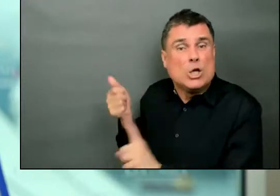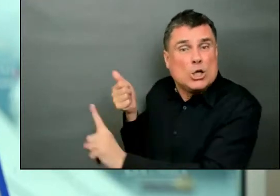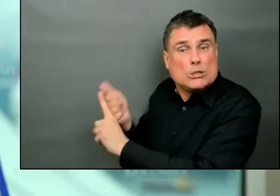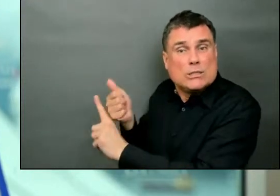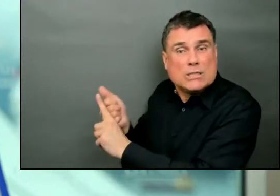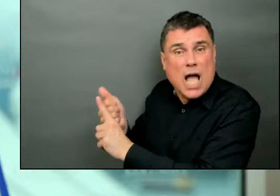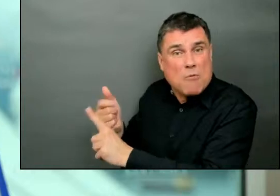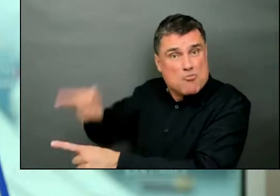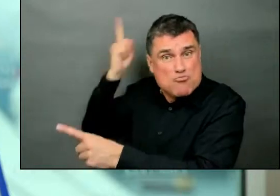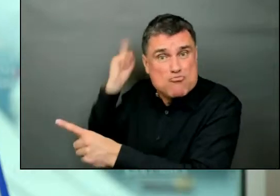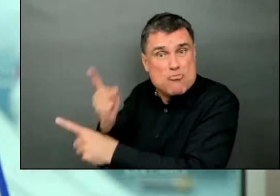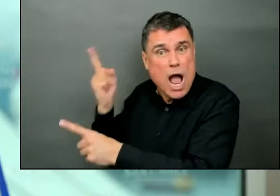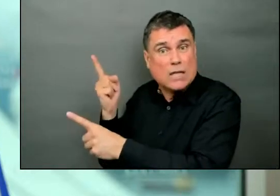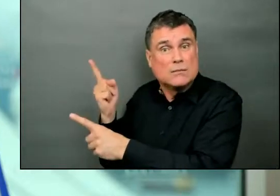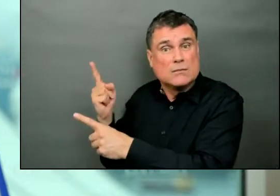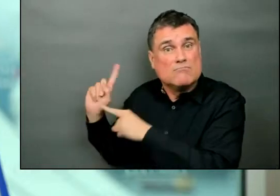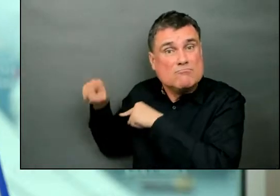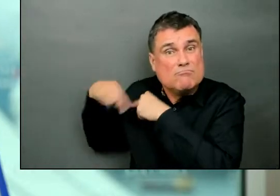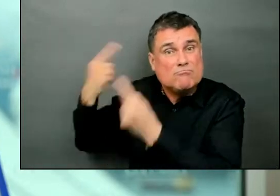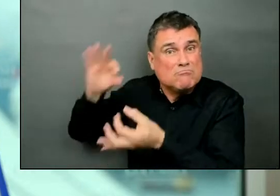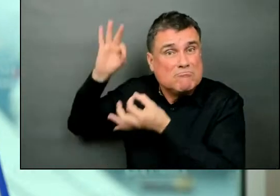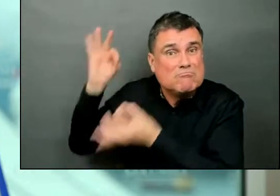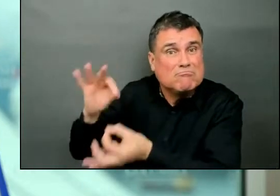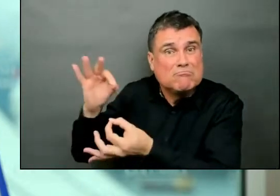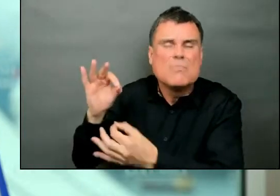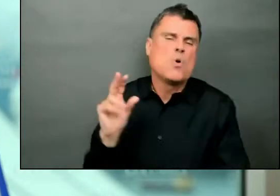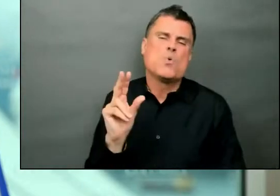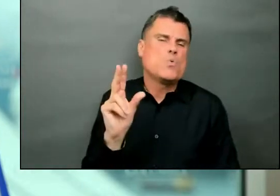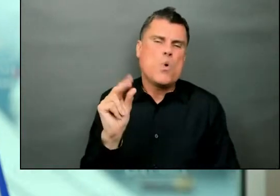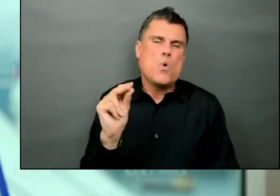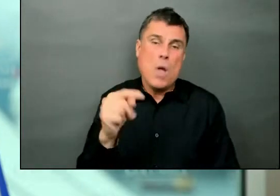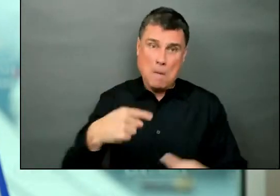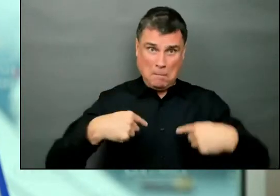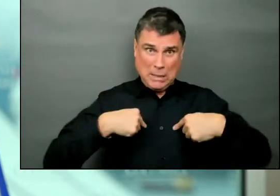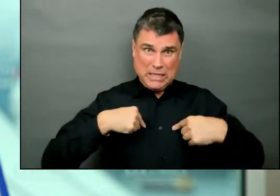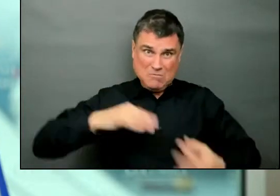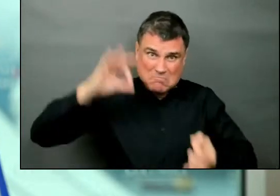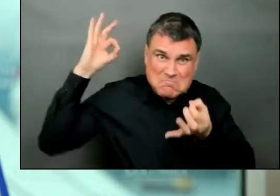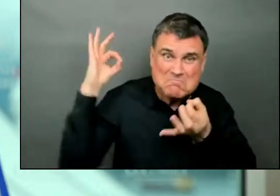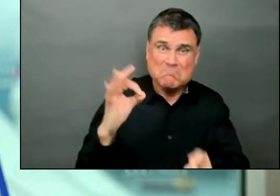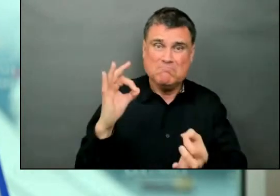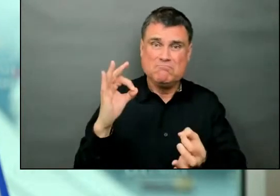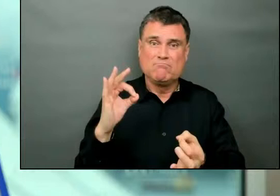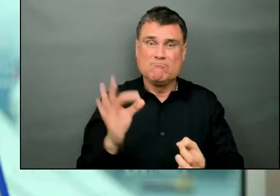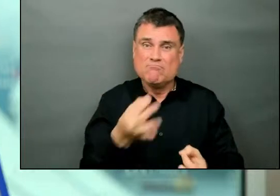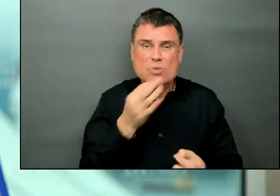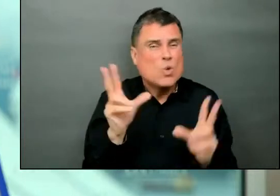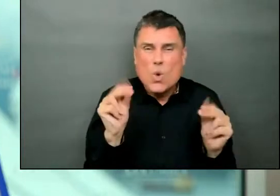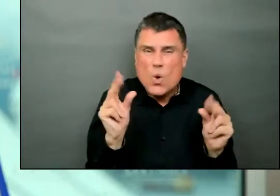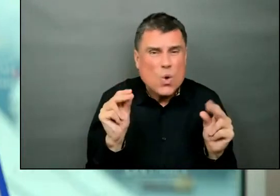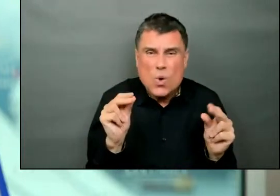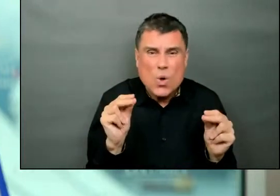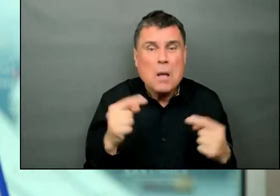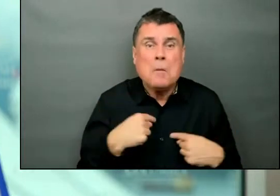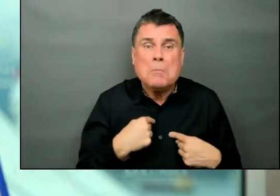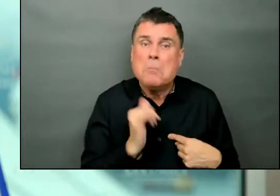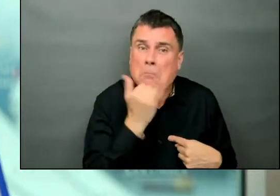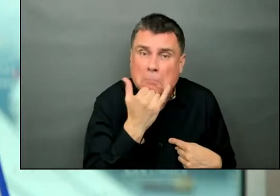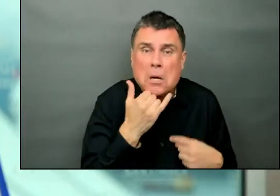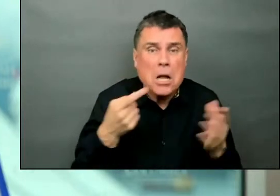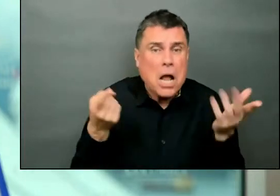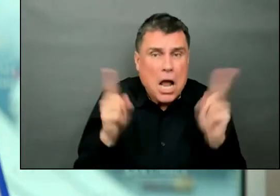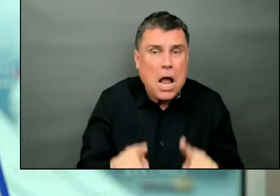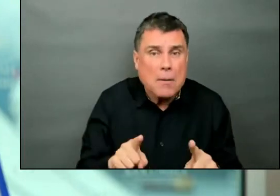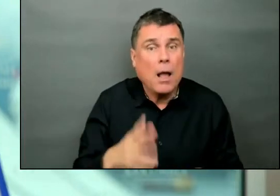Health Organization, or anyone else. But the kind of personal attacks of some of them are just completely